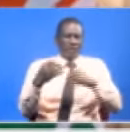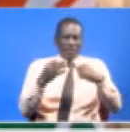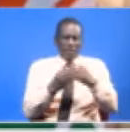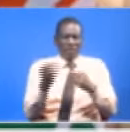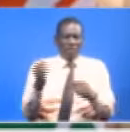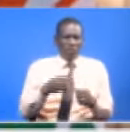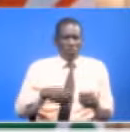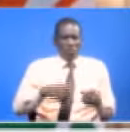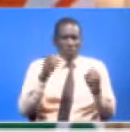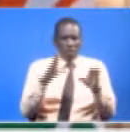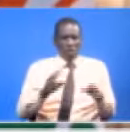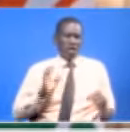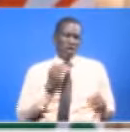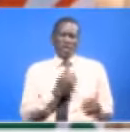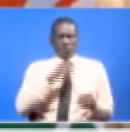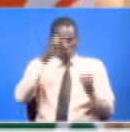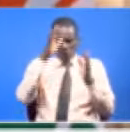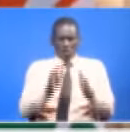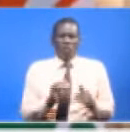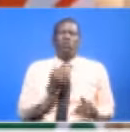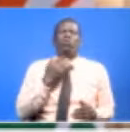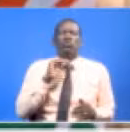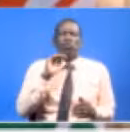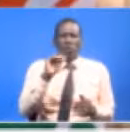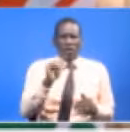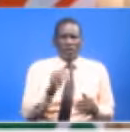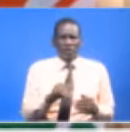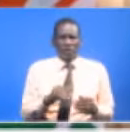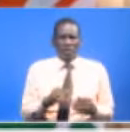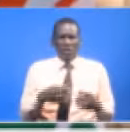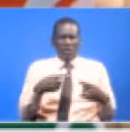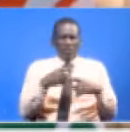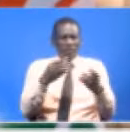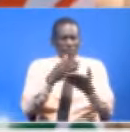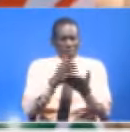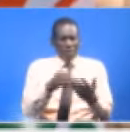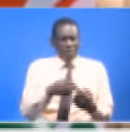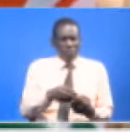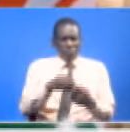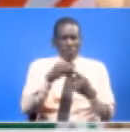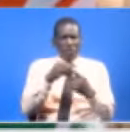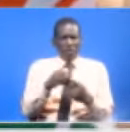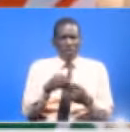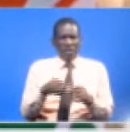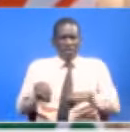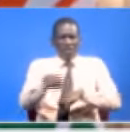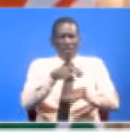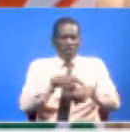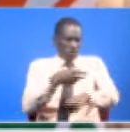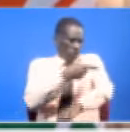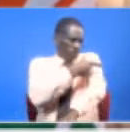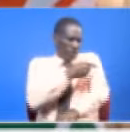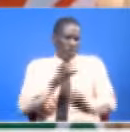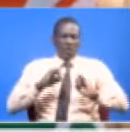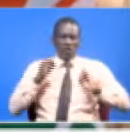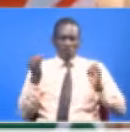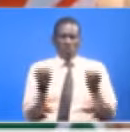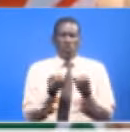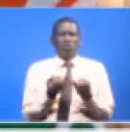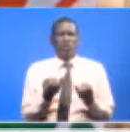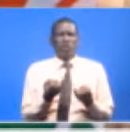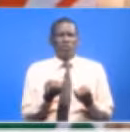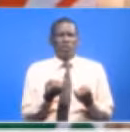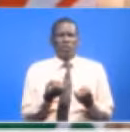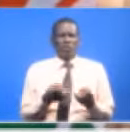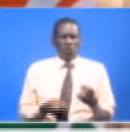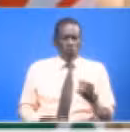of Governors are appealing to the relevant department, particularly in the National Vaccines Institutes, to be able to